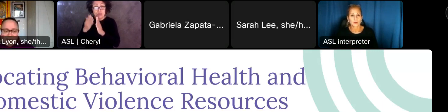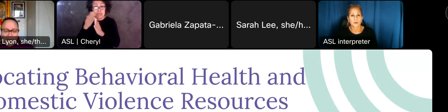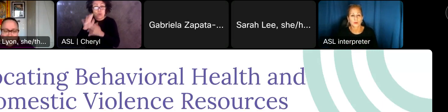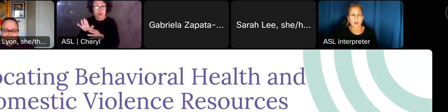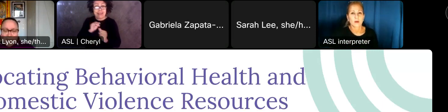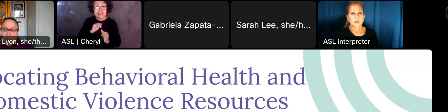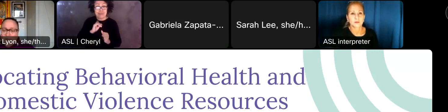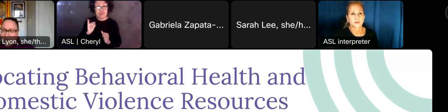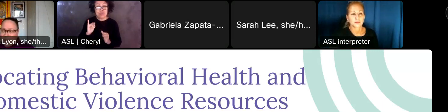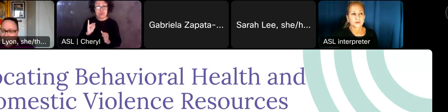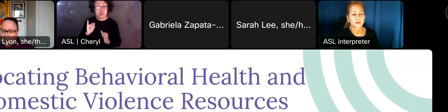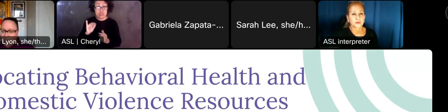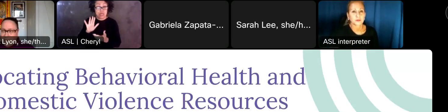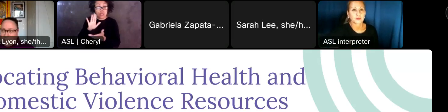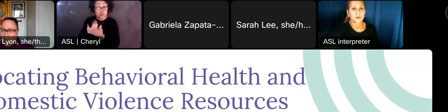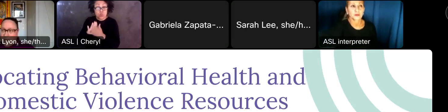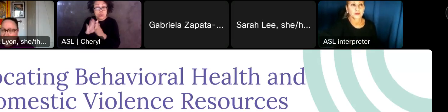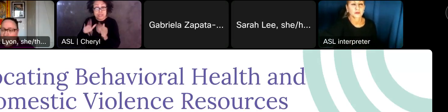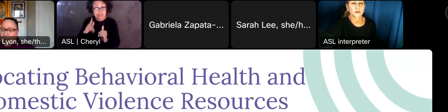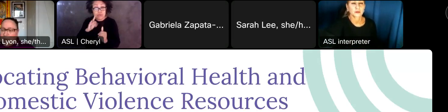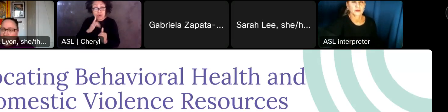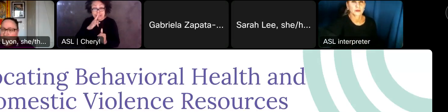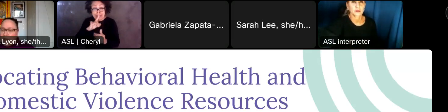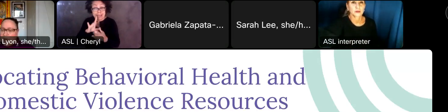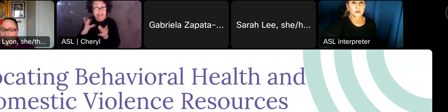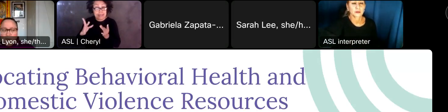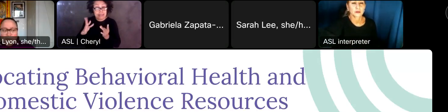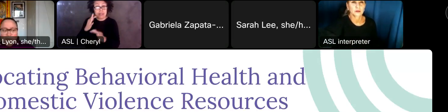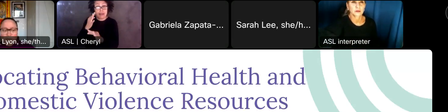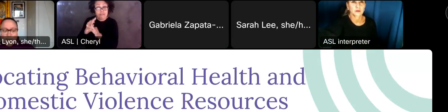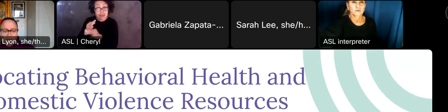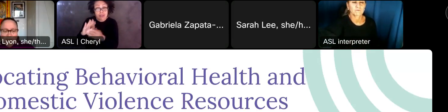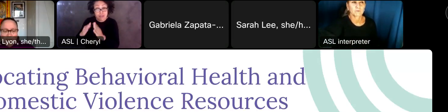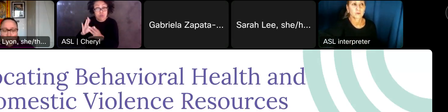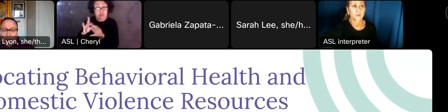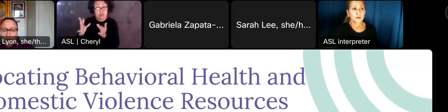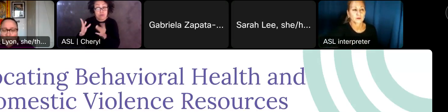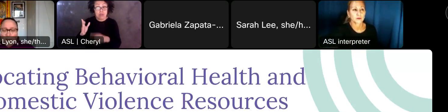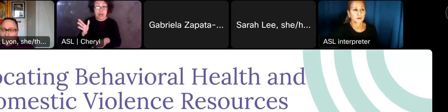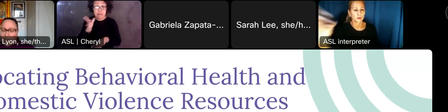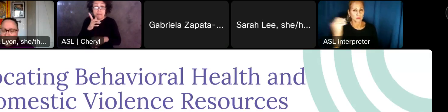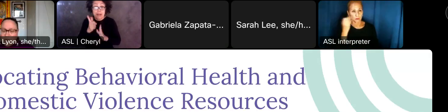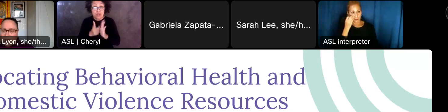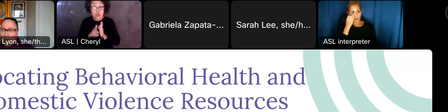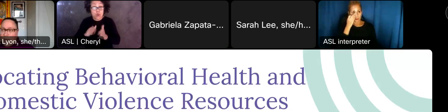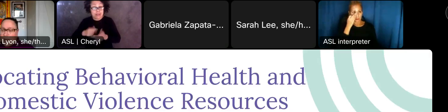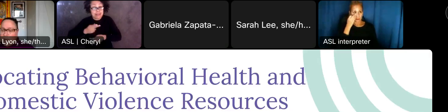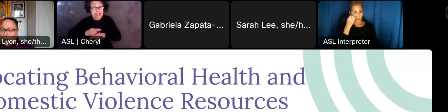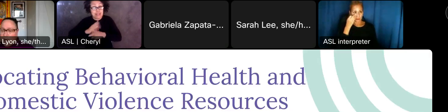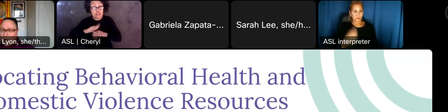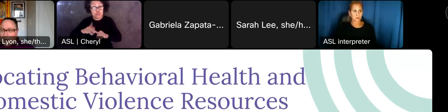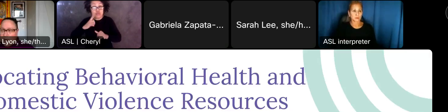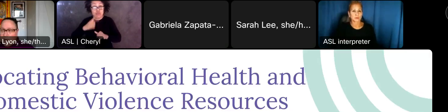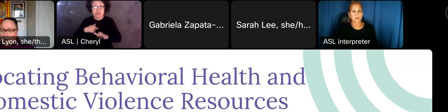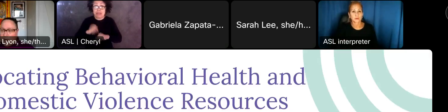for kids, the faith community. It could include losing a mother-in-law who watches children while I go to